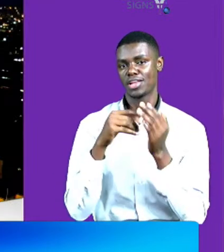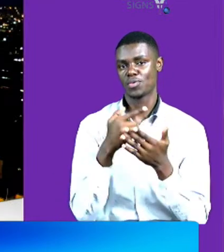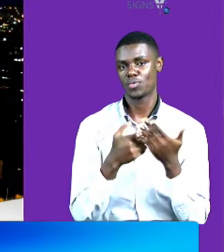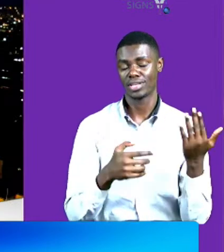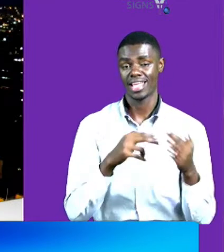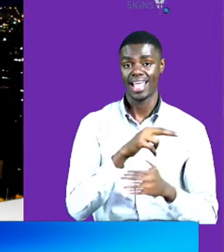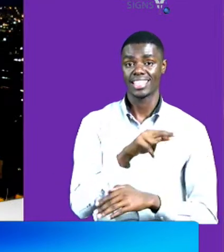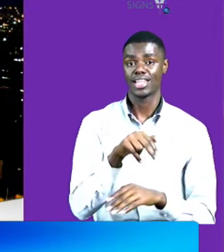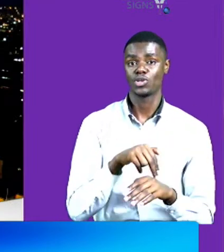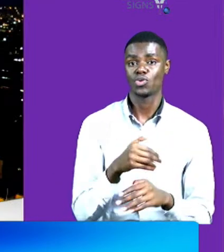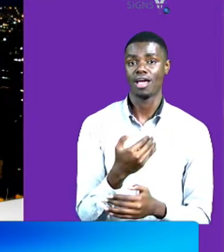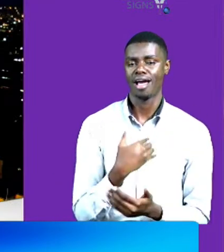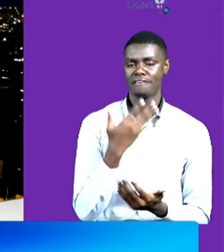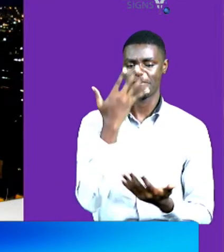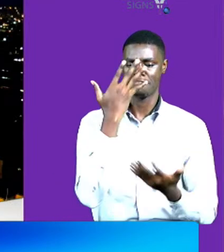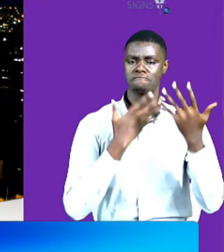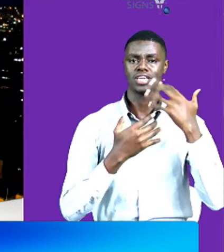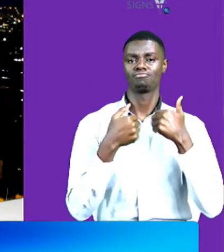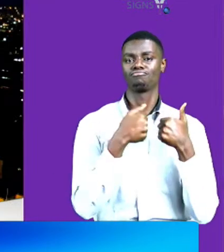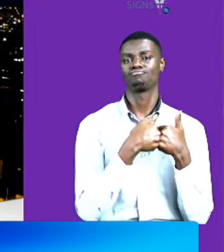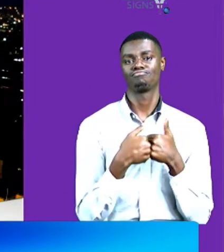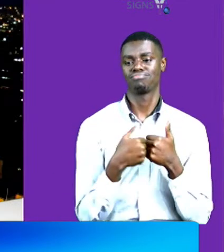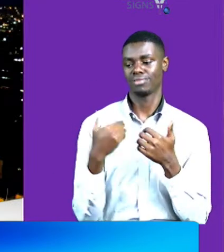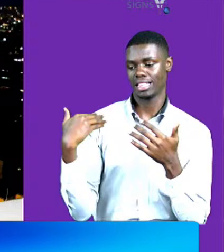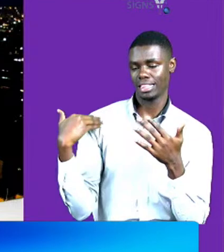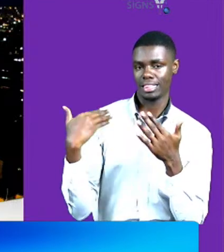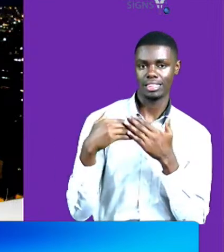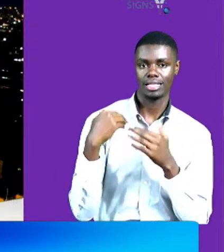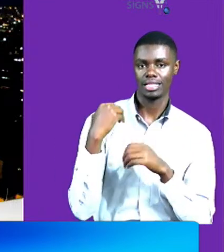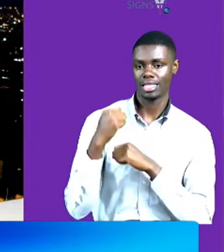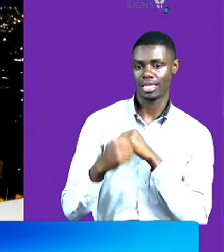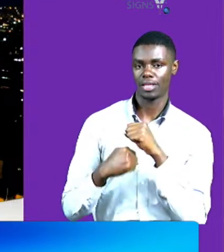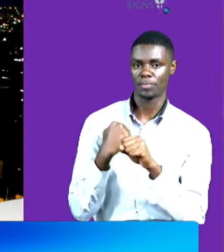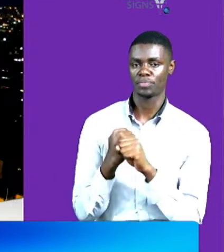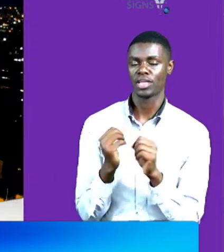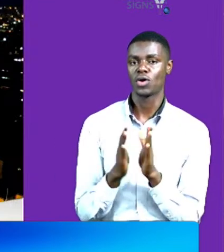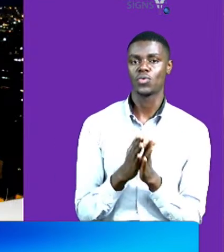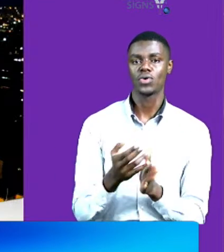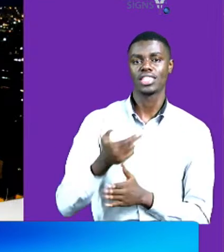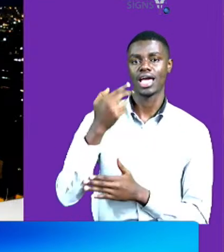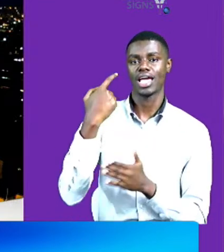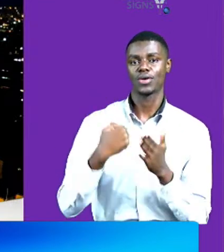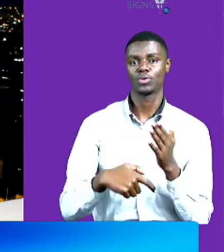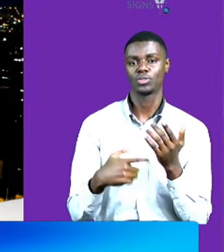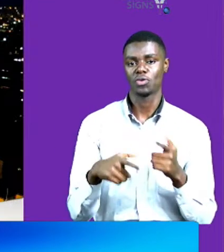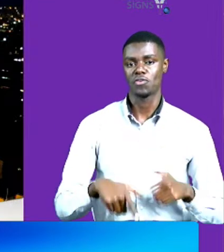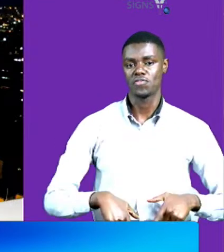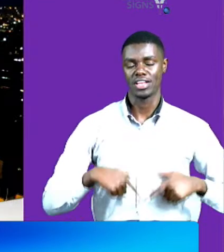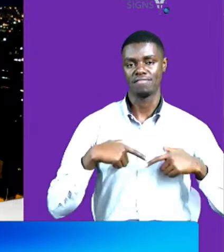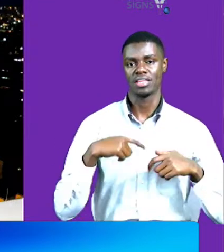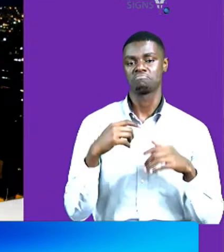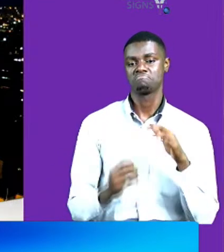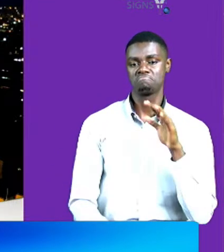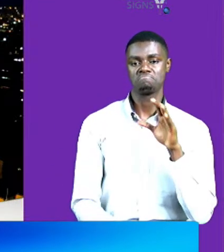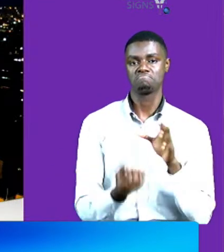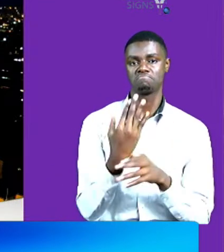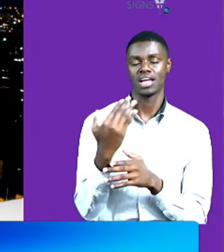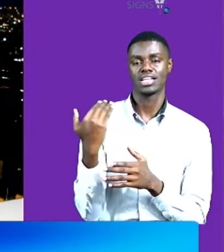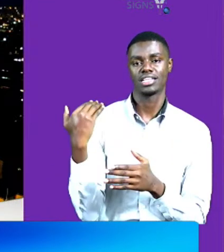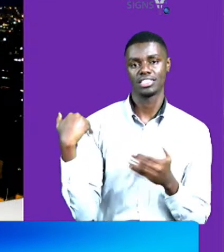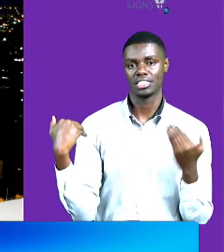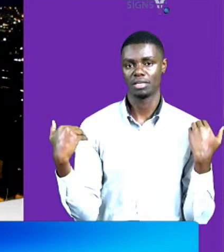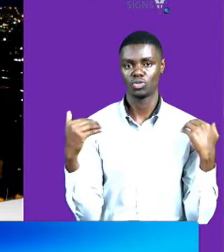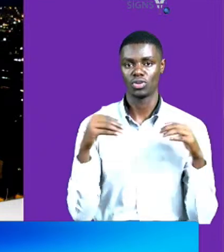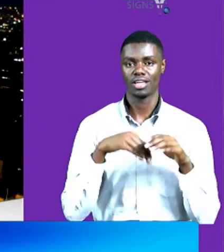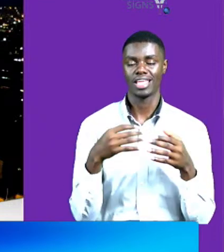the nation has faced challenges throughout the year, with the high cost of living causing disruption within